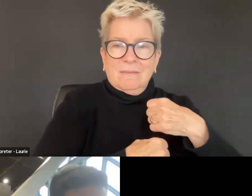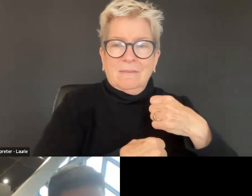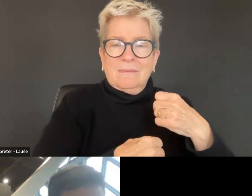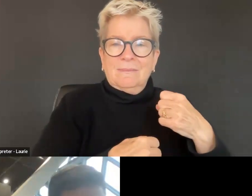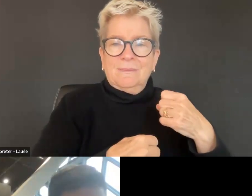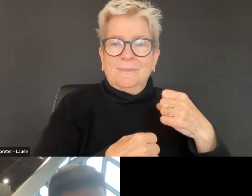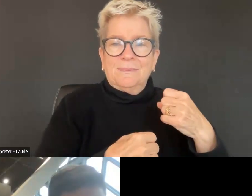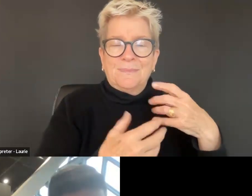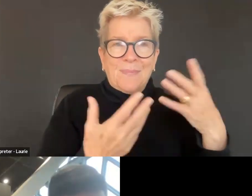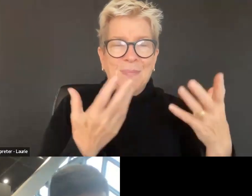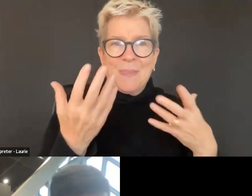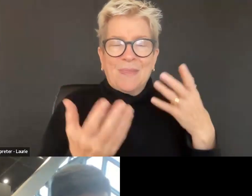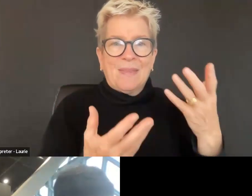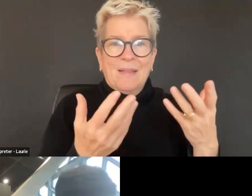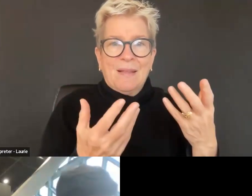I